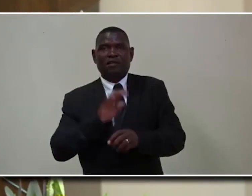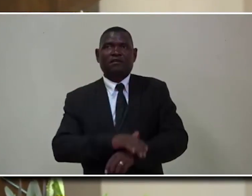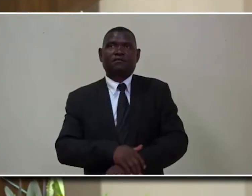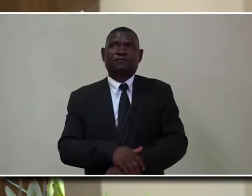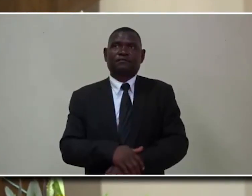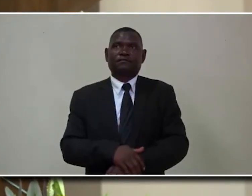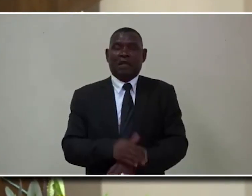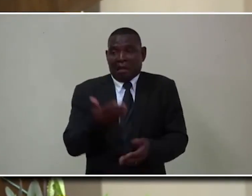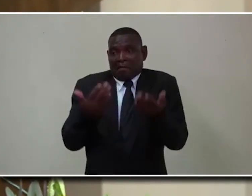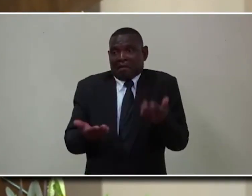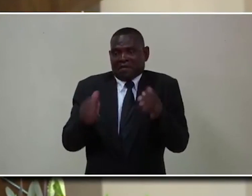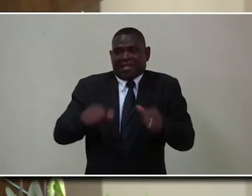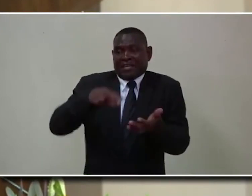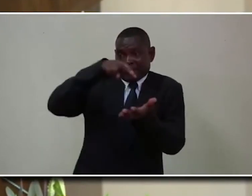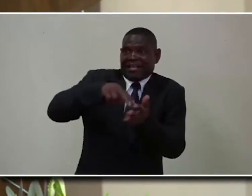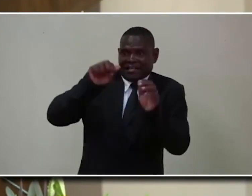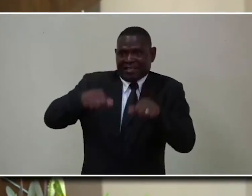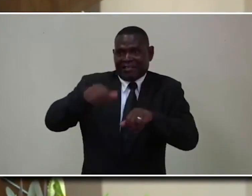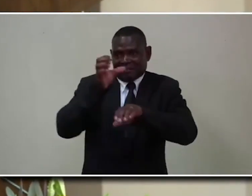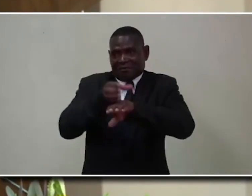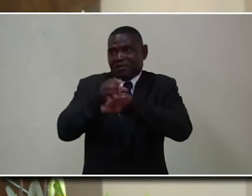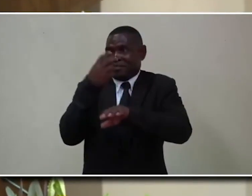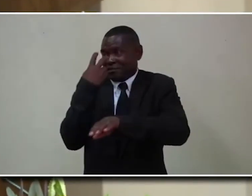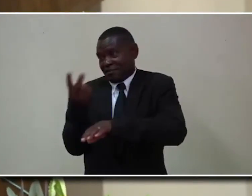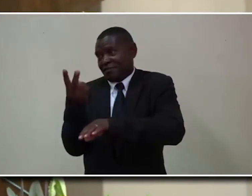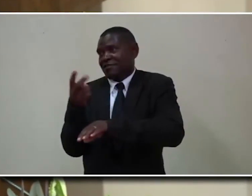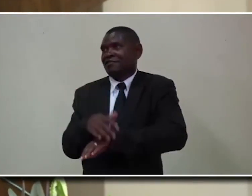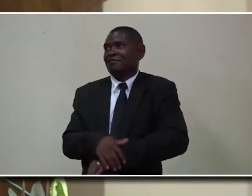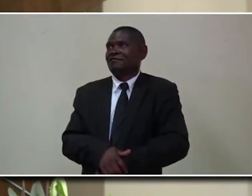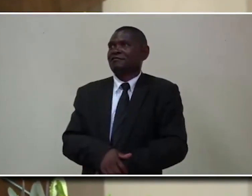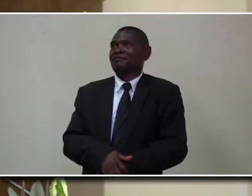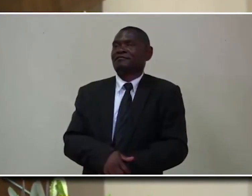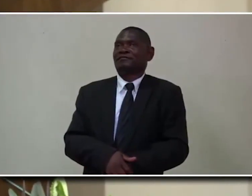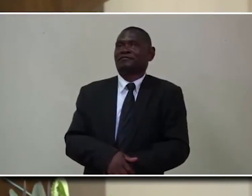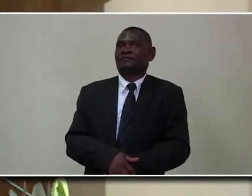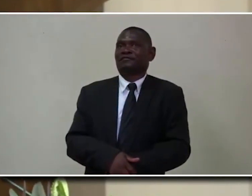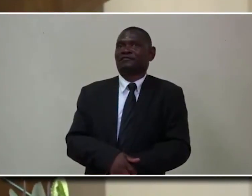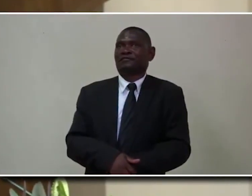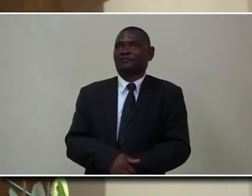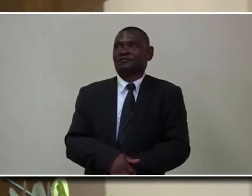Maybe they can stand so that the congregation can see them.